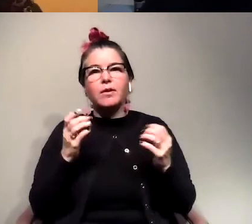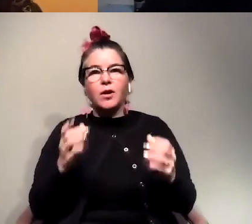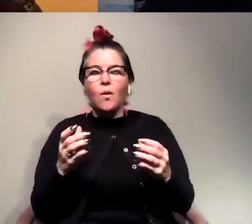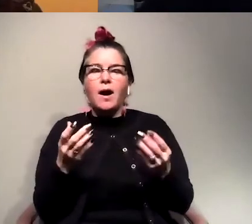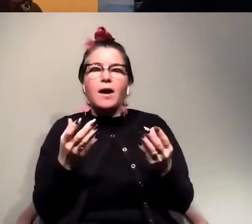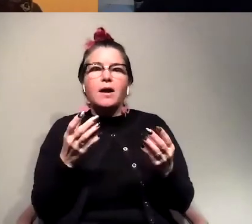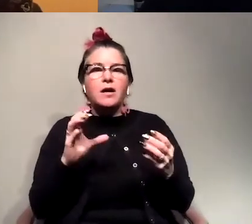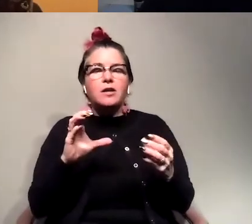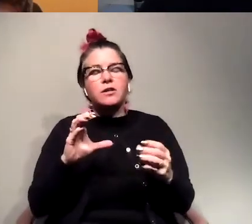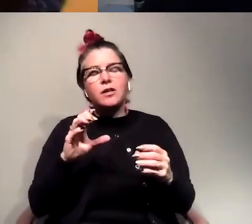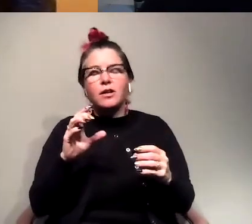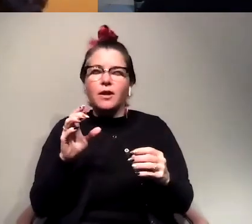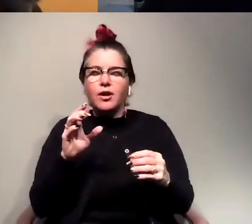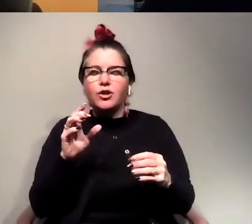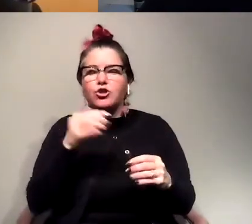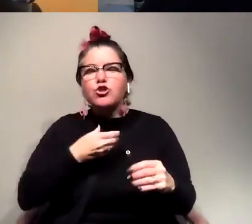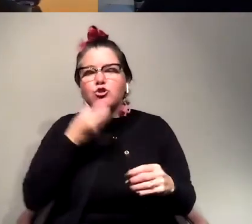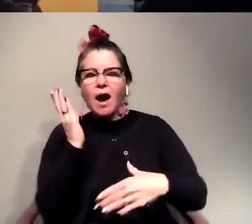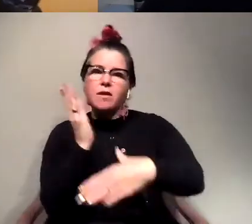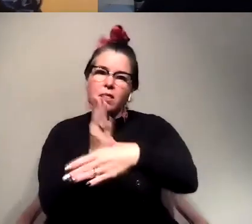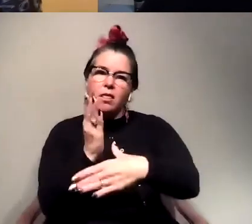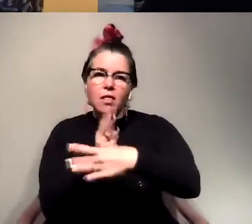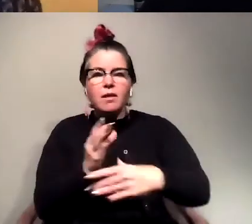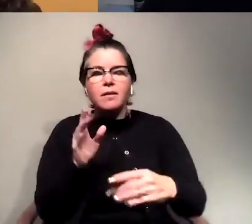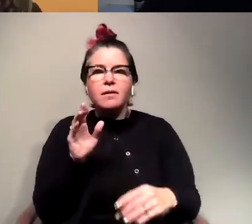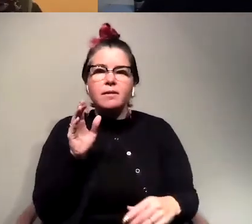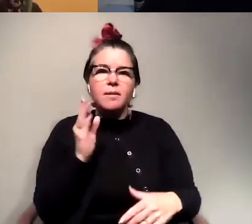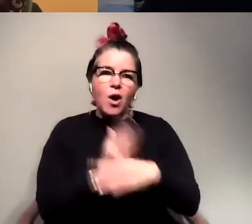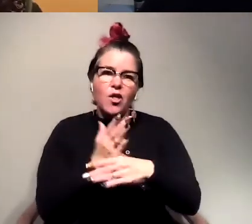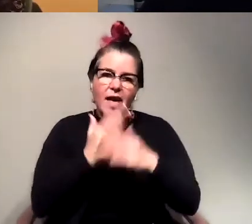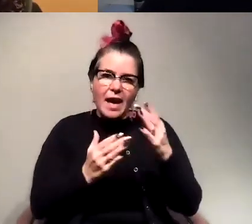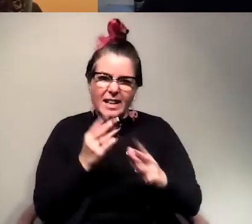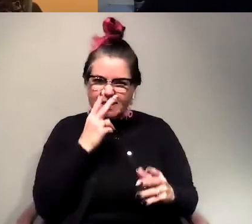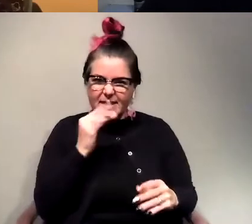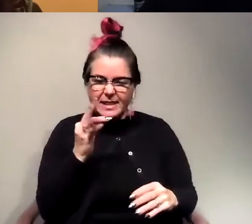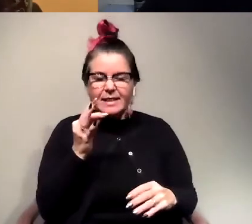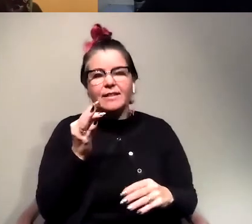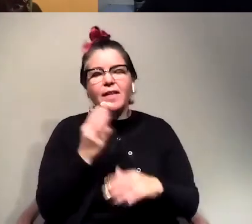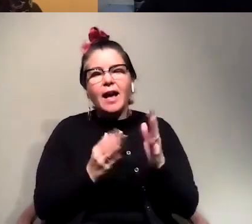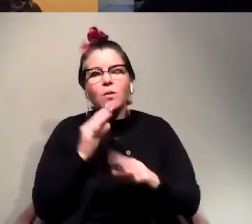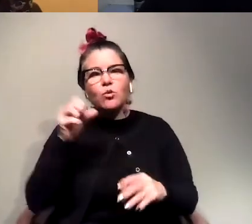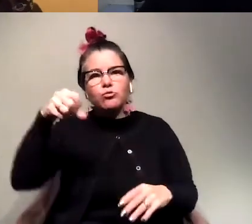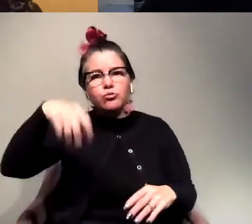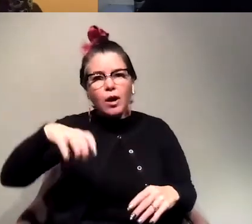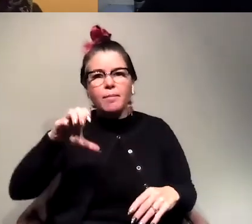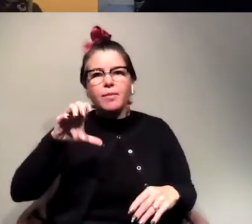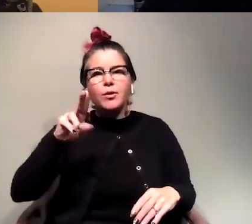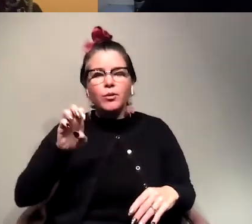giraffe perturbation test and have the giraffe poking at the hand to see if the hand will drop the Rubik's